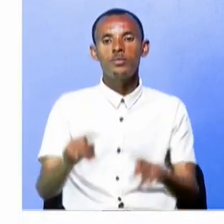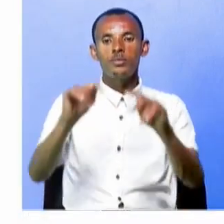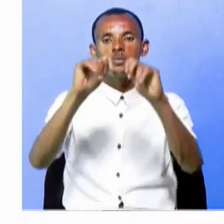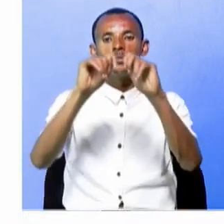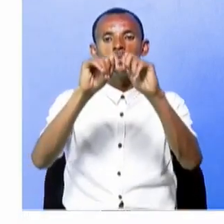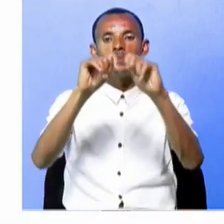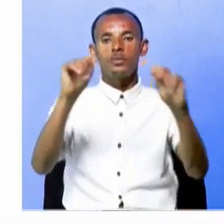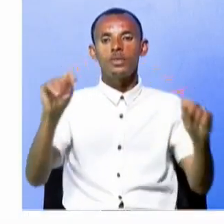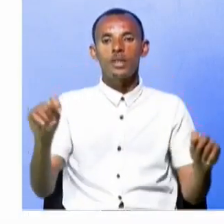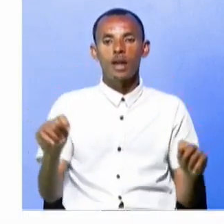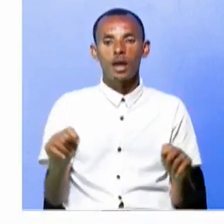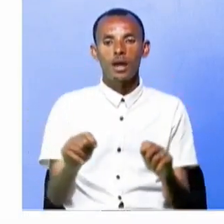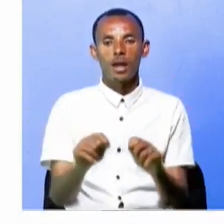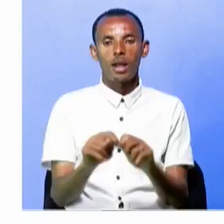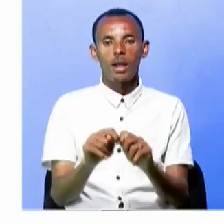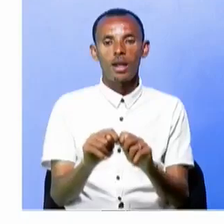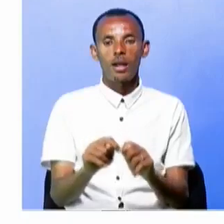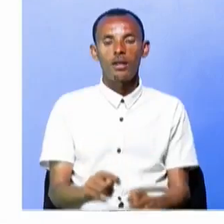triangles